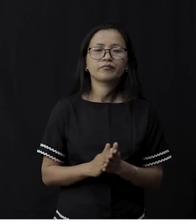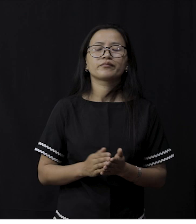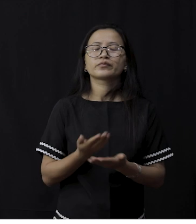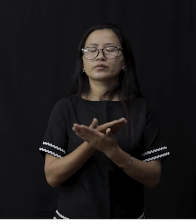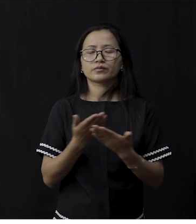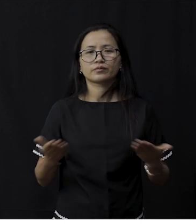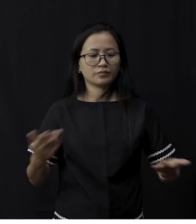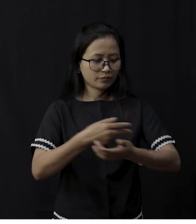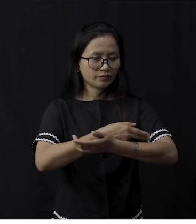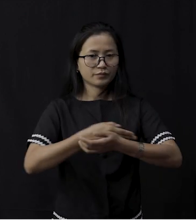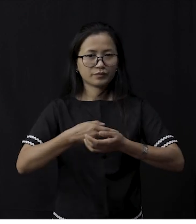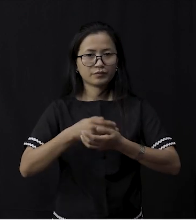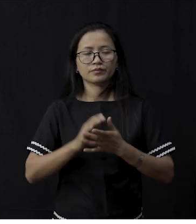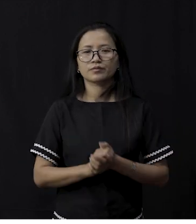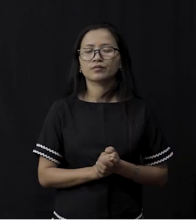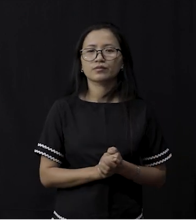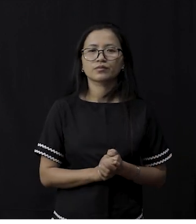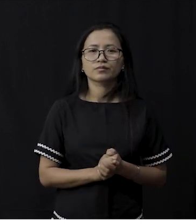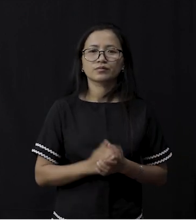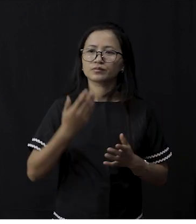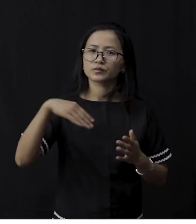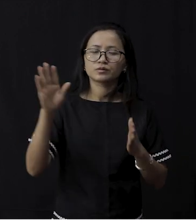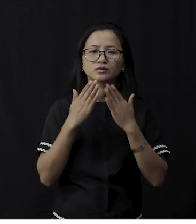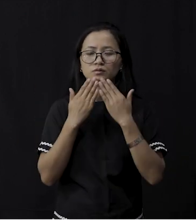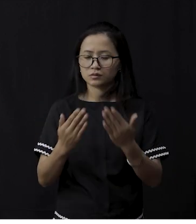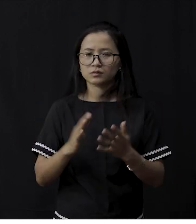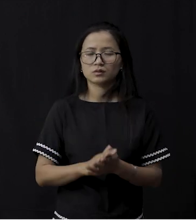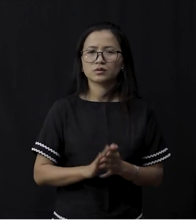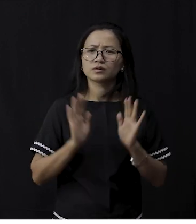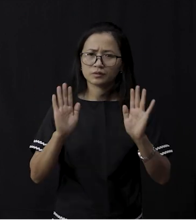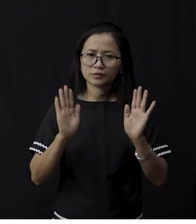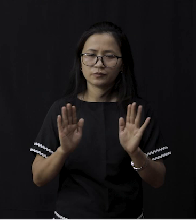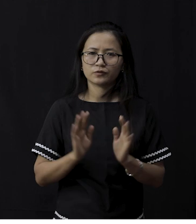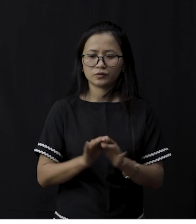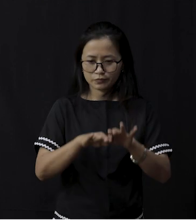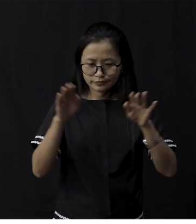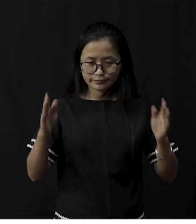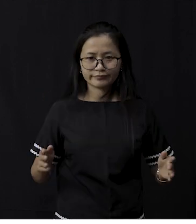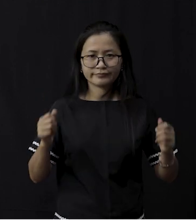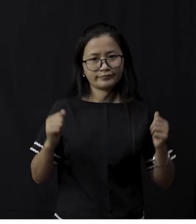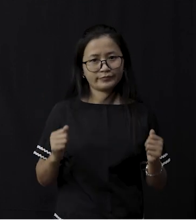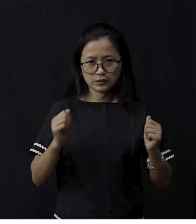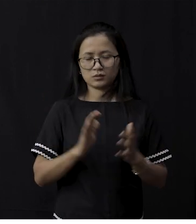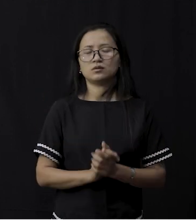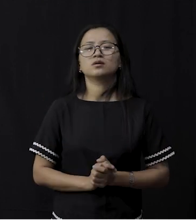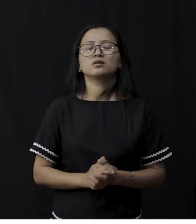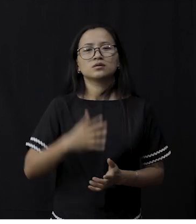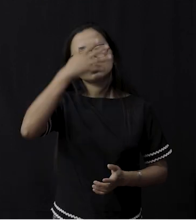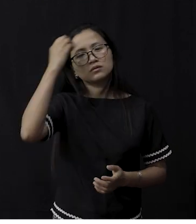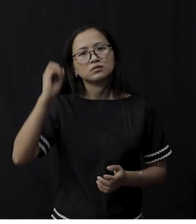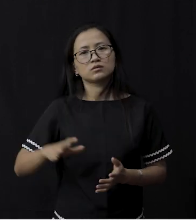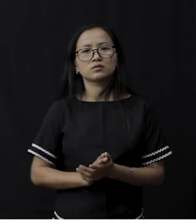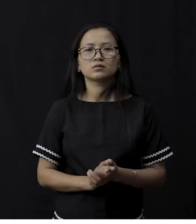Remember what's a desk? If you go ever to the school, you find your own school desk. We haven't been to school for the past 2 years. So if you've